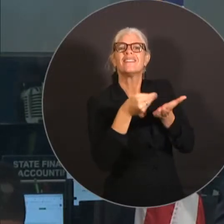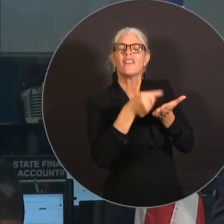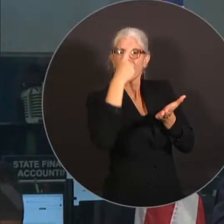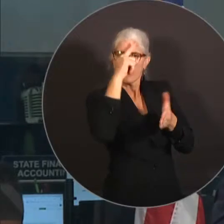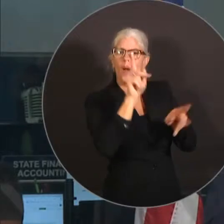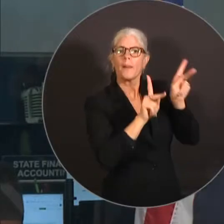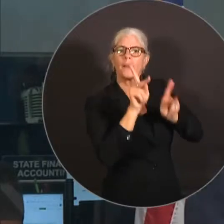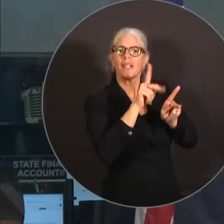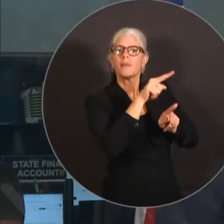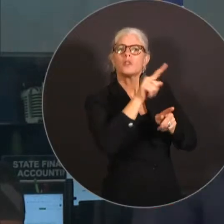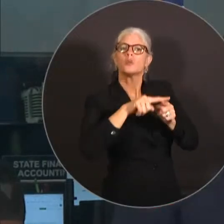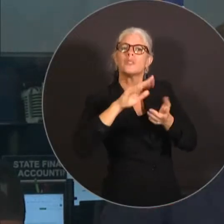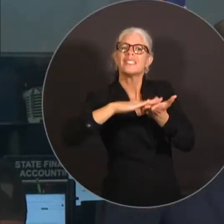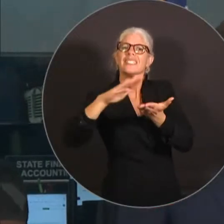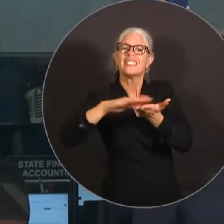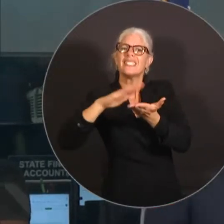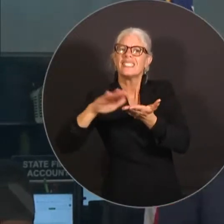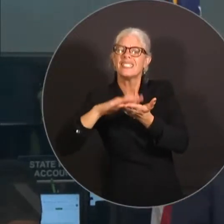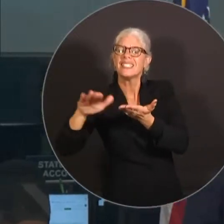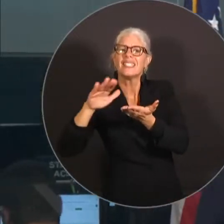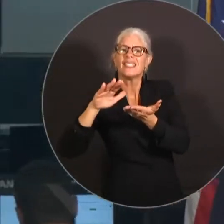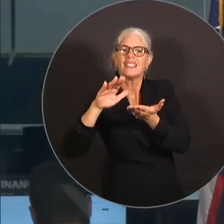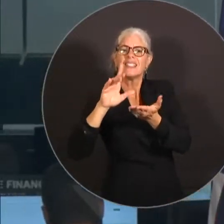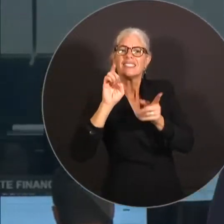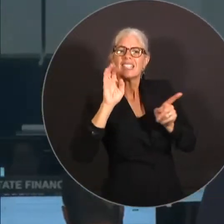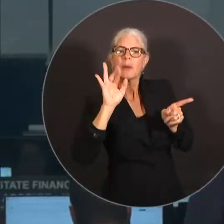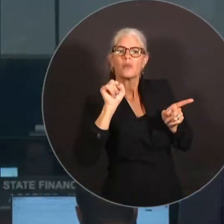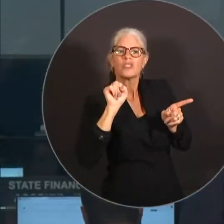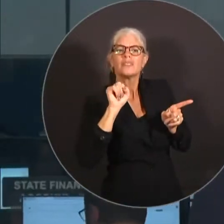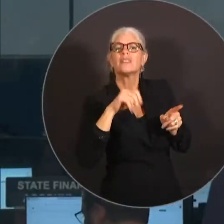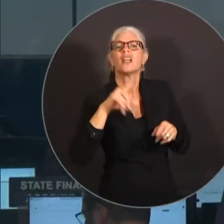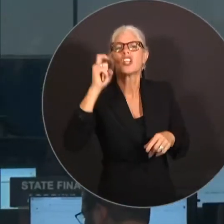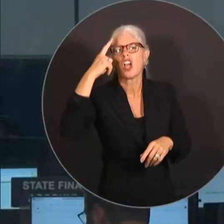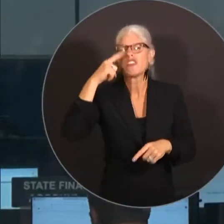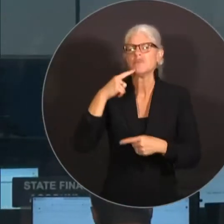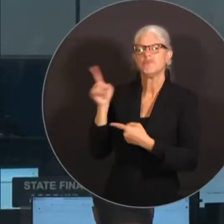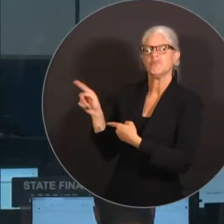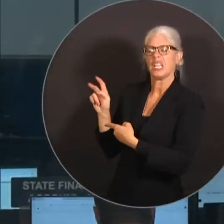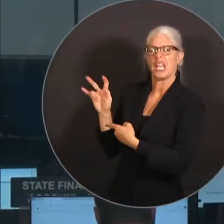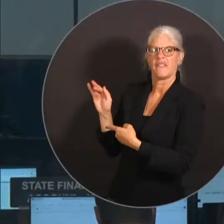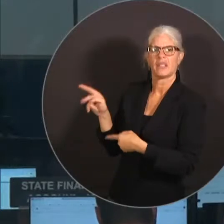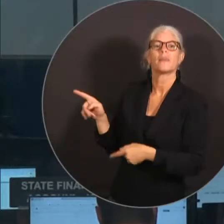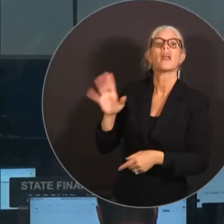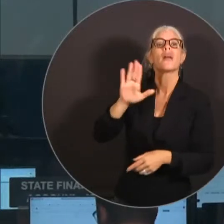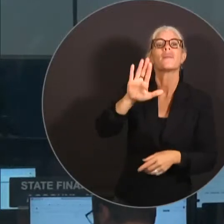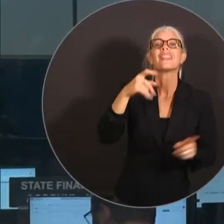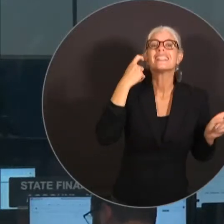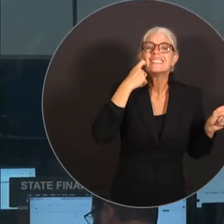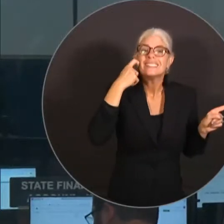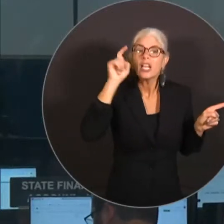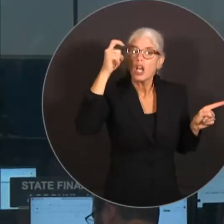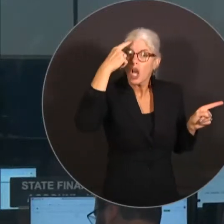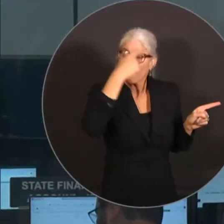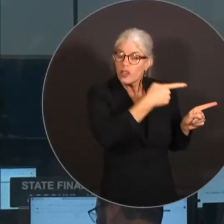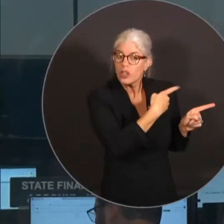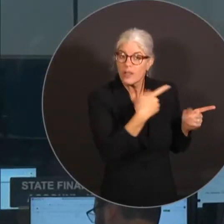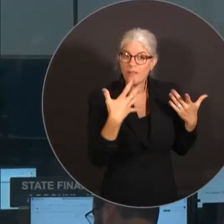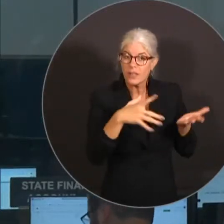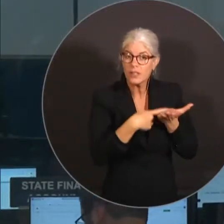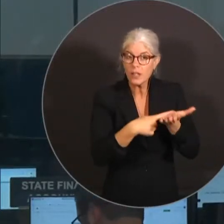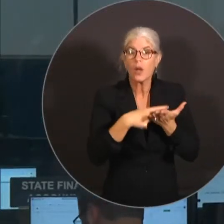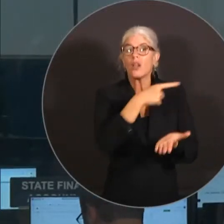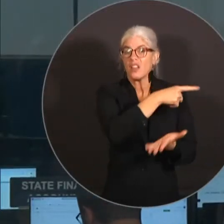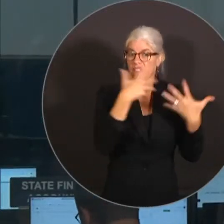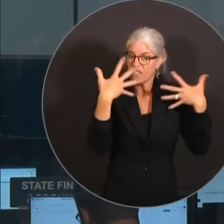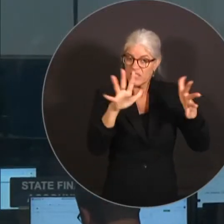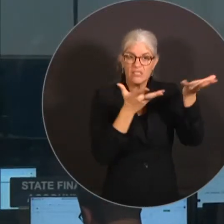here? So as the governor said, he and I had a conversation today with Deanne Criswell. She's actually